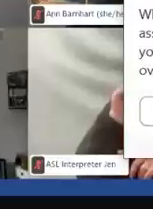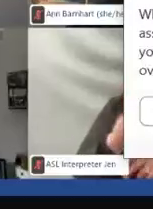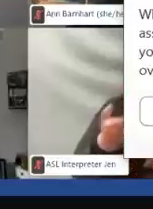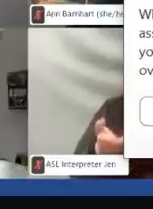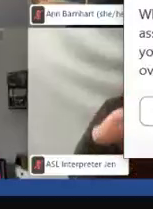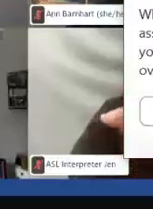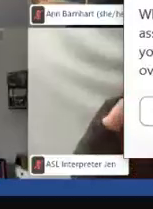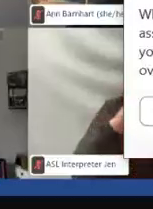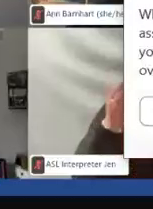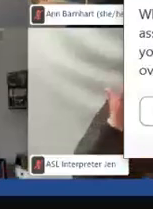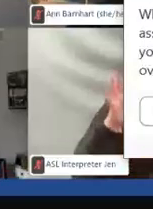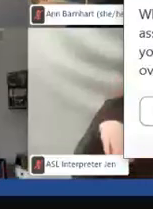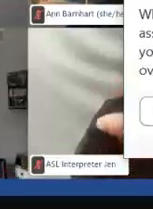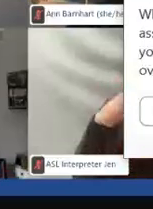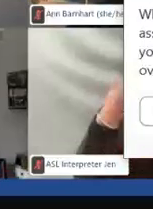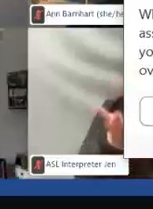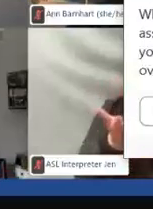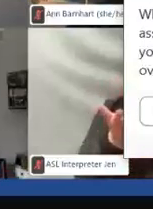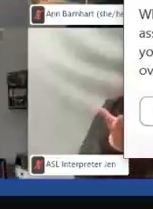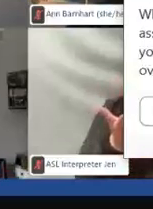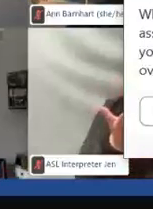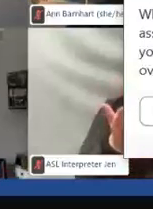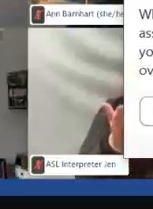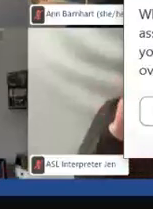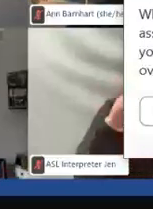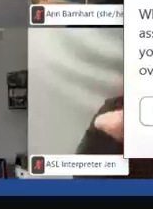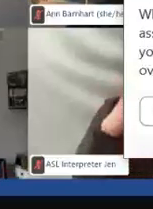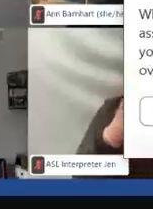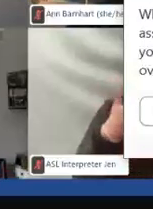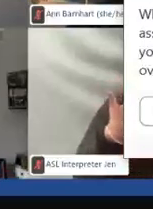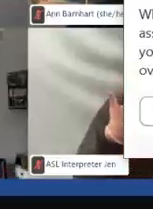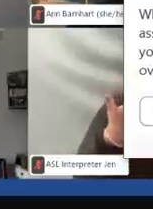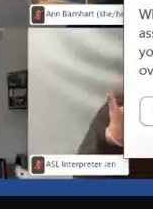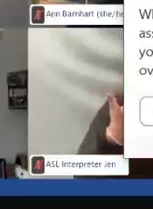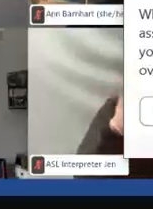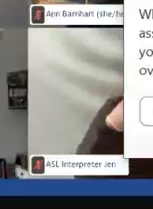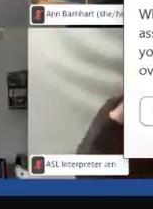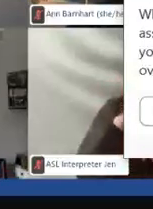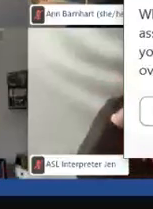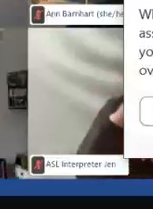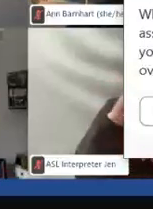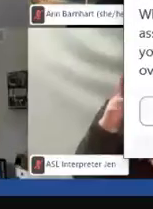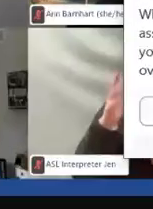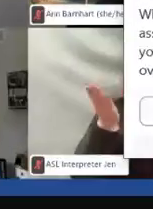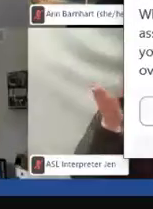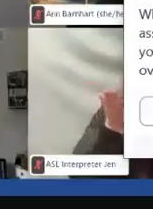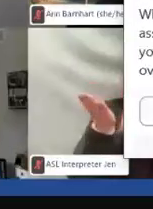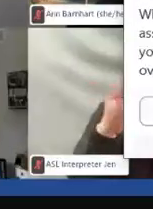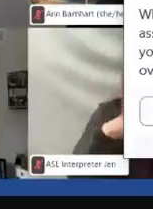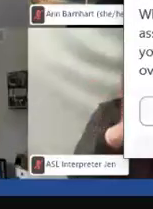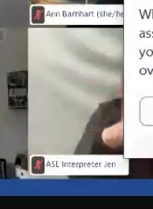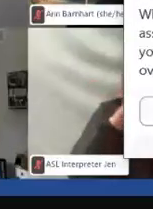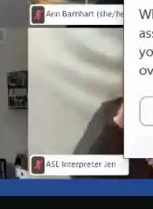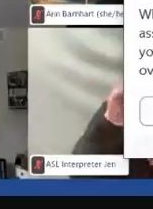in services provided. And then it's got an indicator, which is a PPR services show a